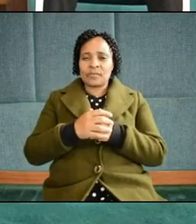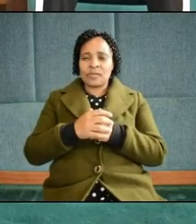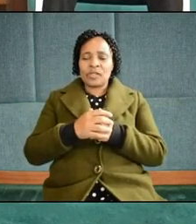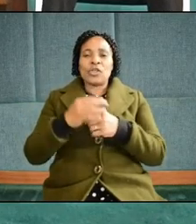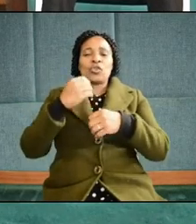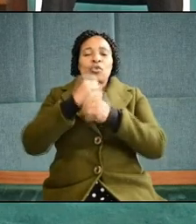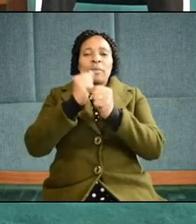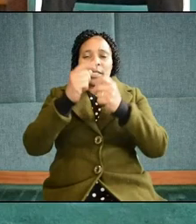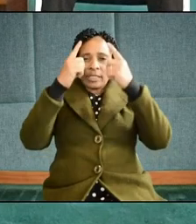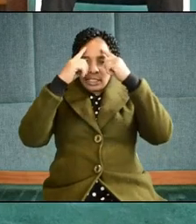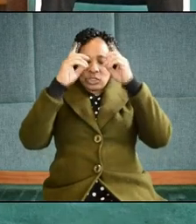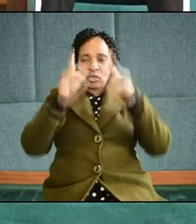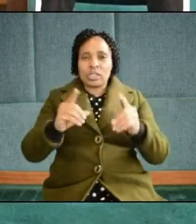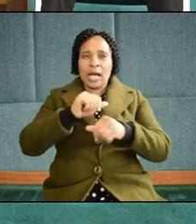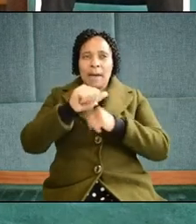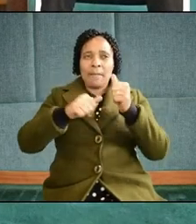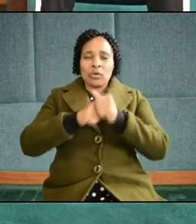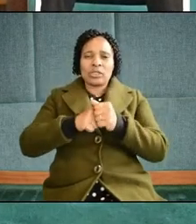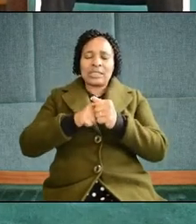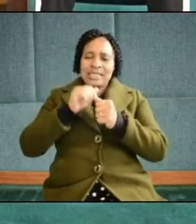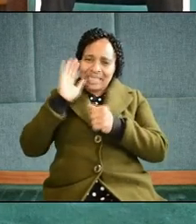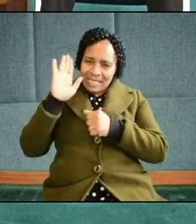reason to make decisions about His will.